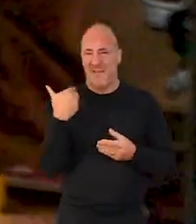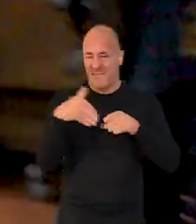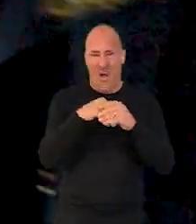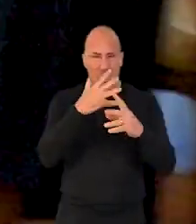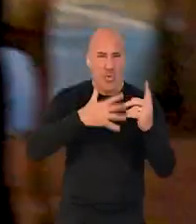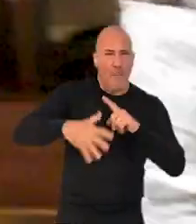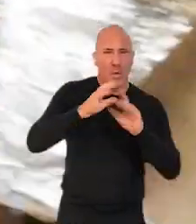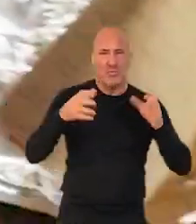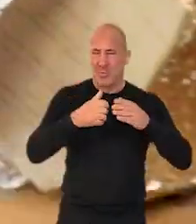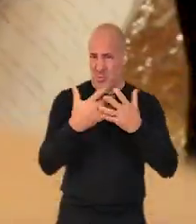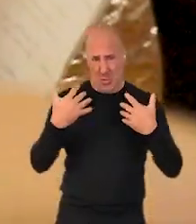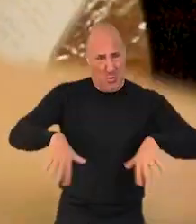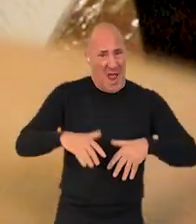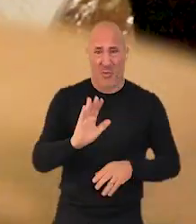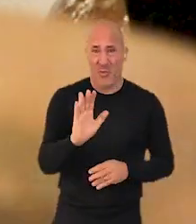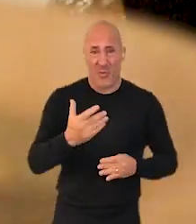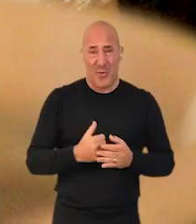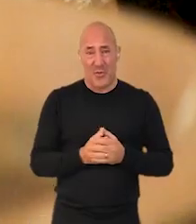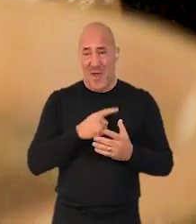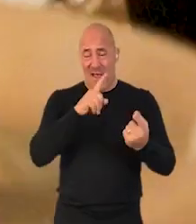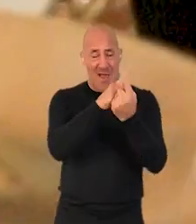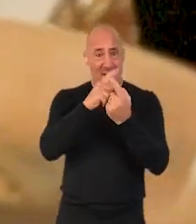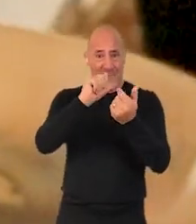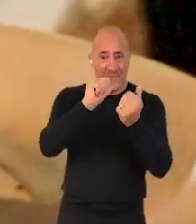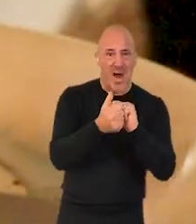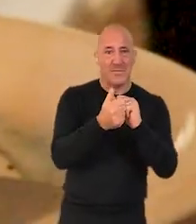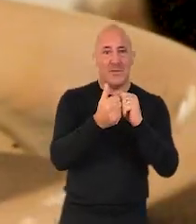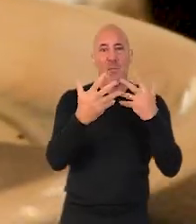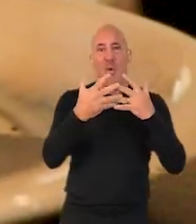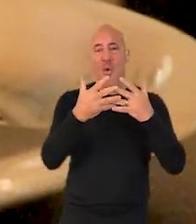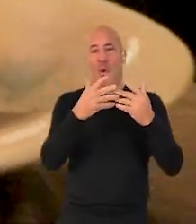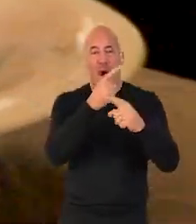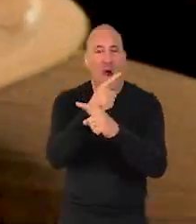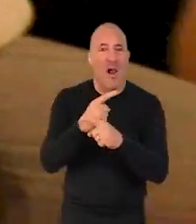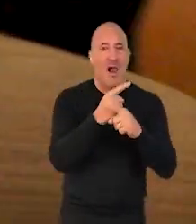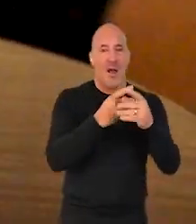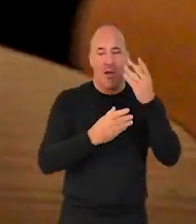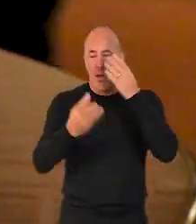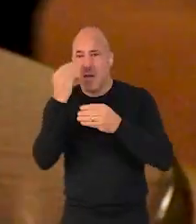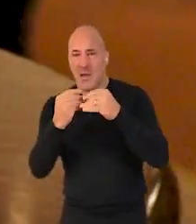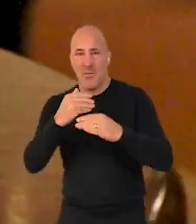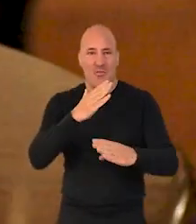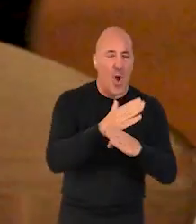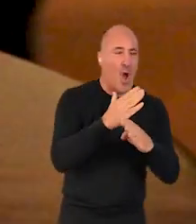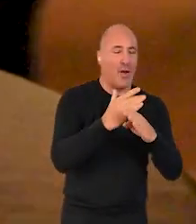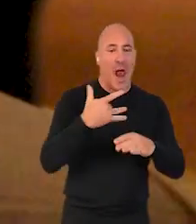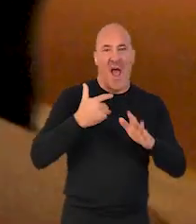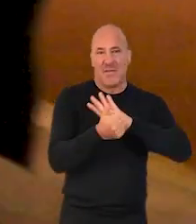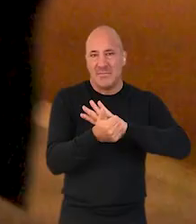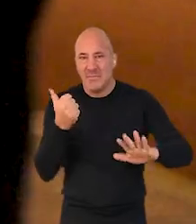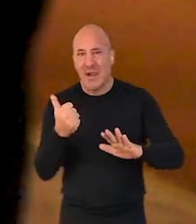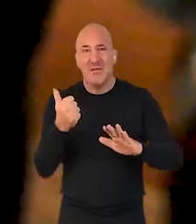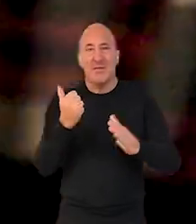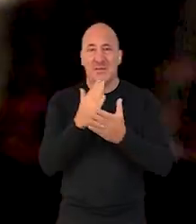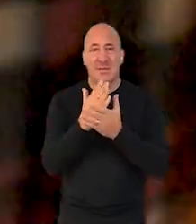able to come here and to be able to be part of a community group, to make friends, be sociable, to learn work and life